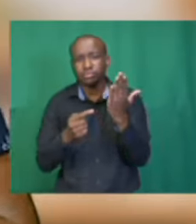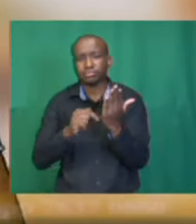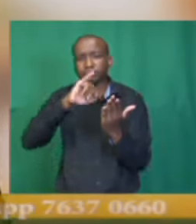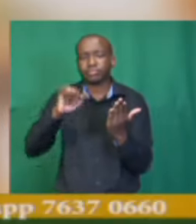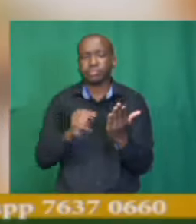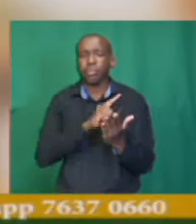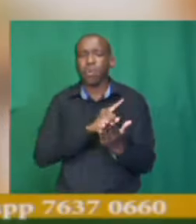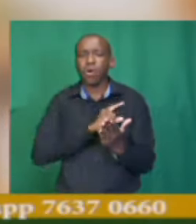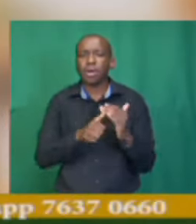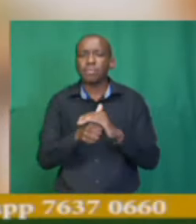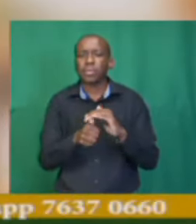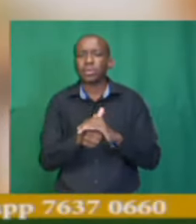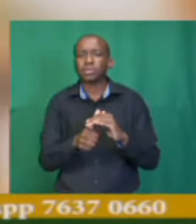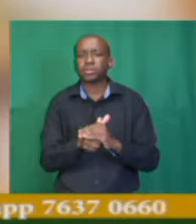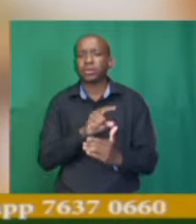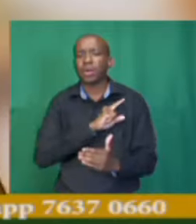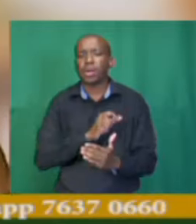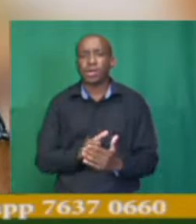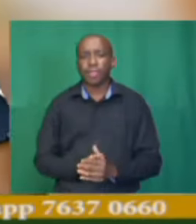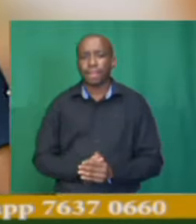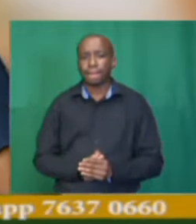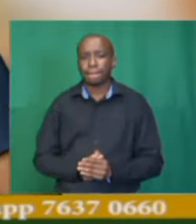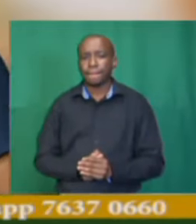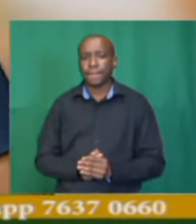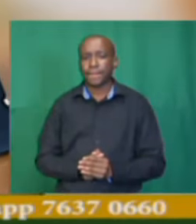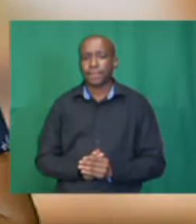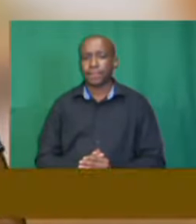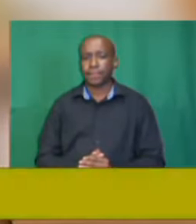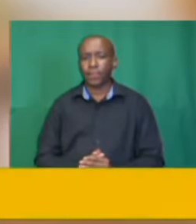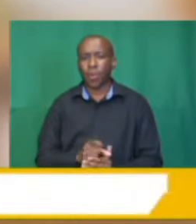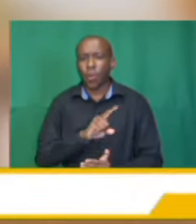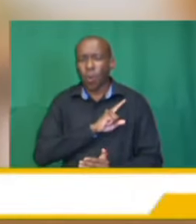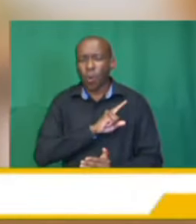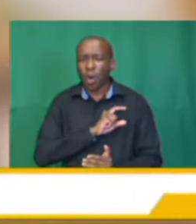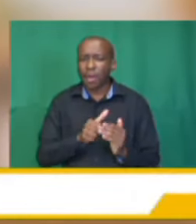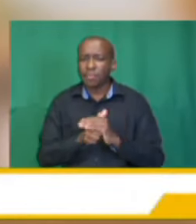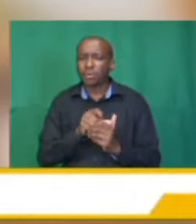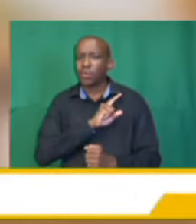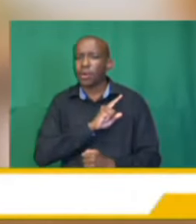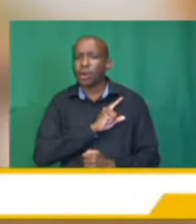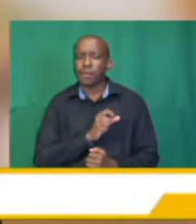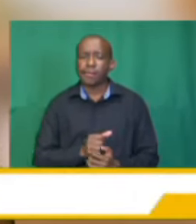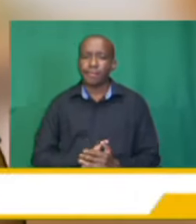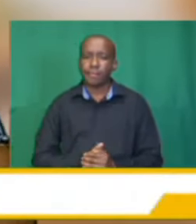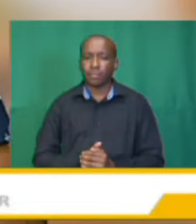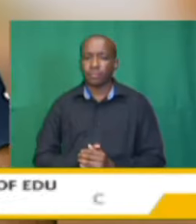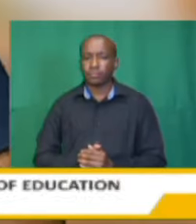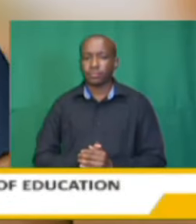entry into Jerusalem? Why is it important?